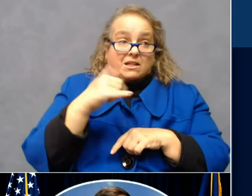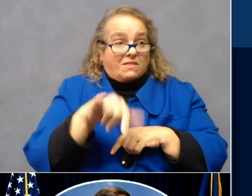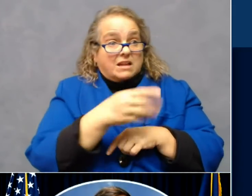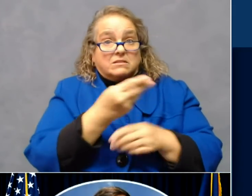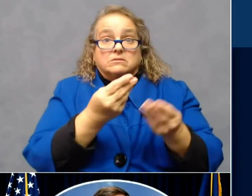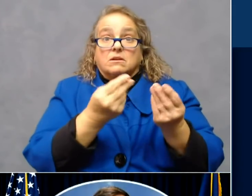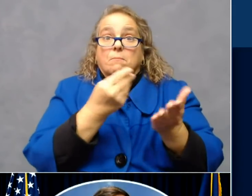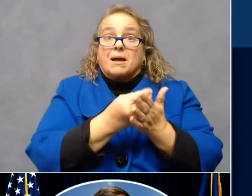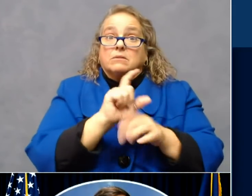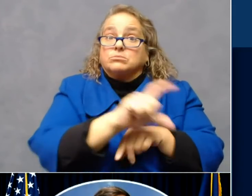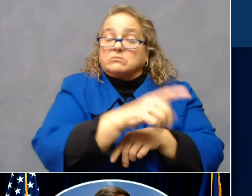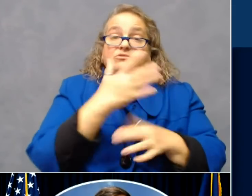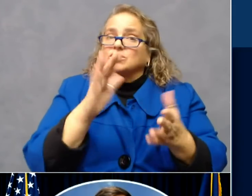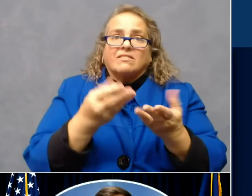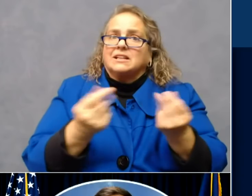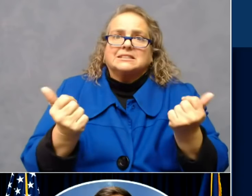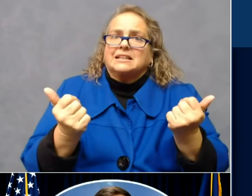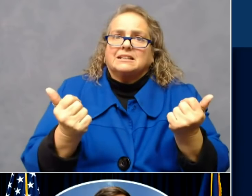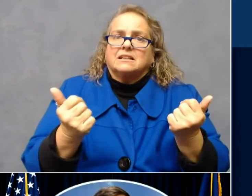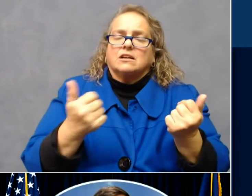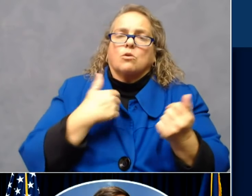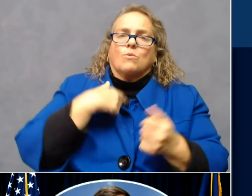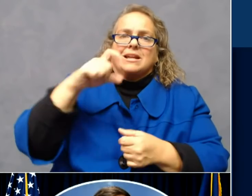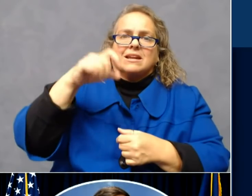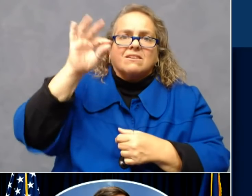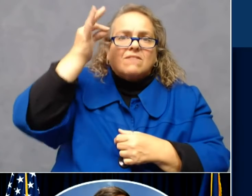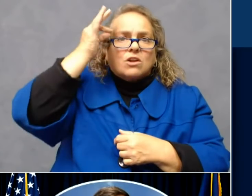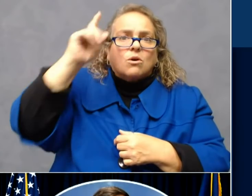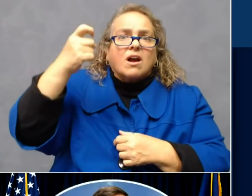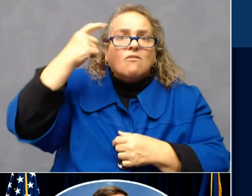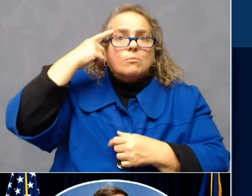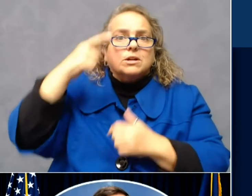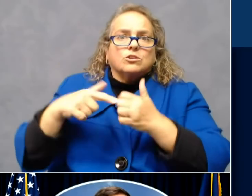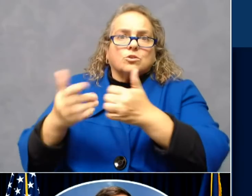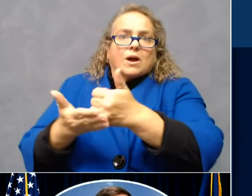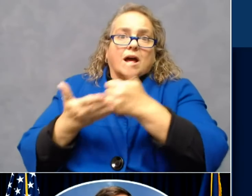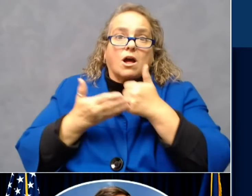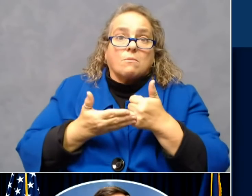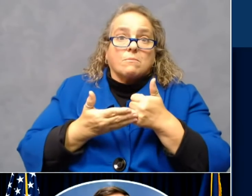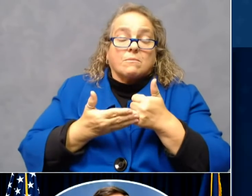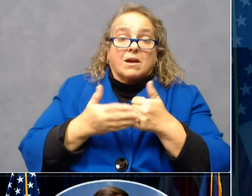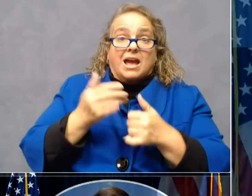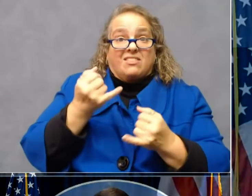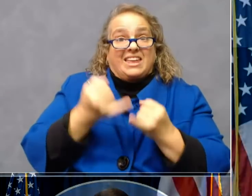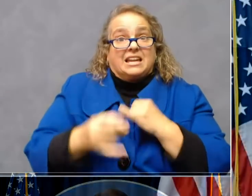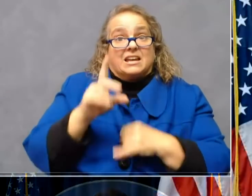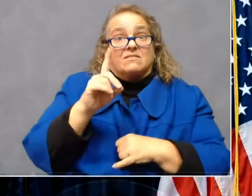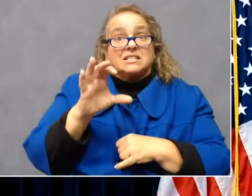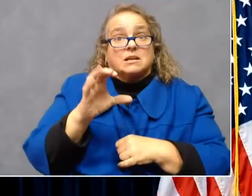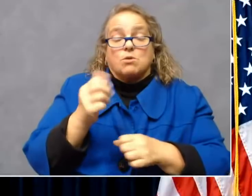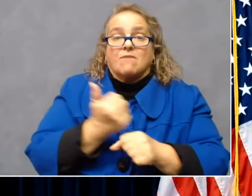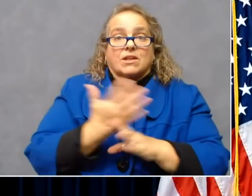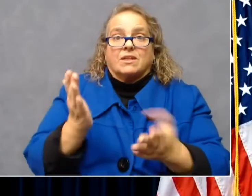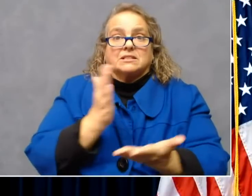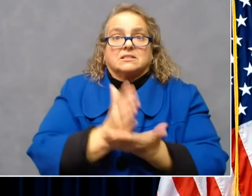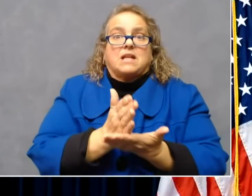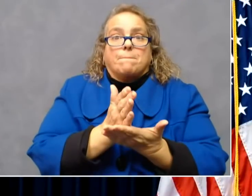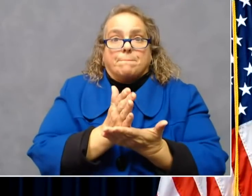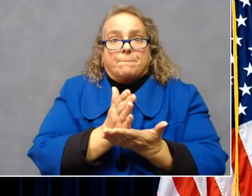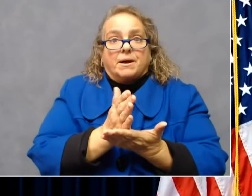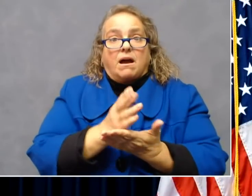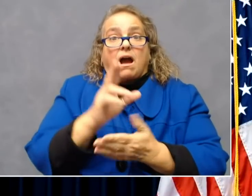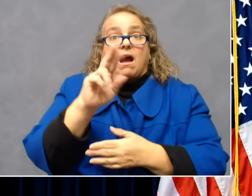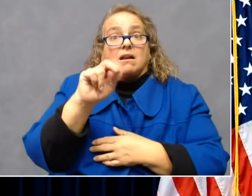help moving into the future. Everything stops at the end of December unless we get a new act